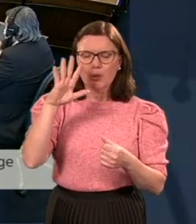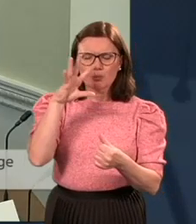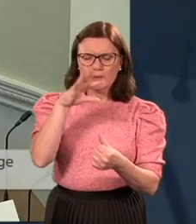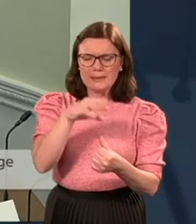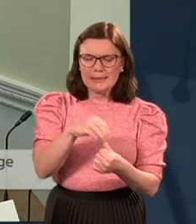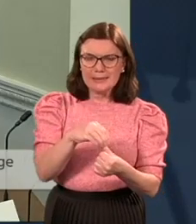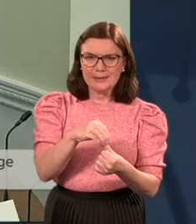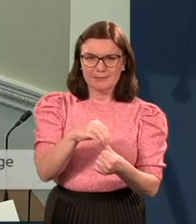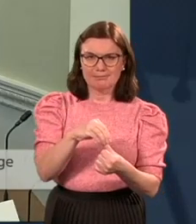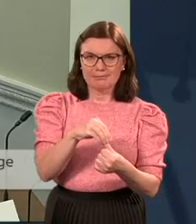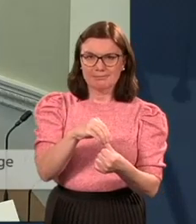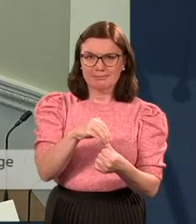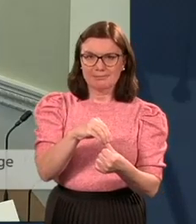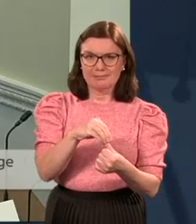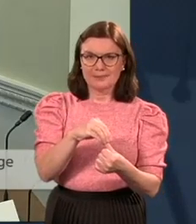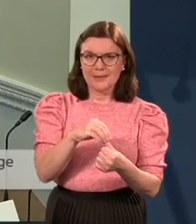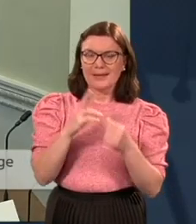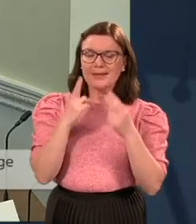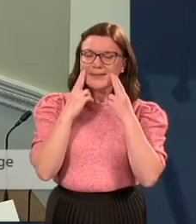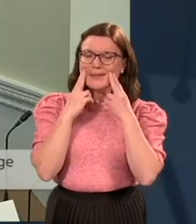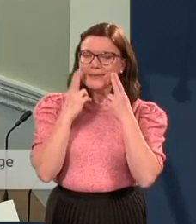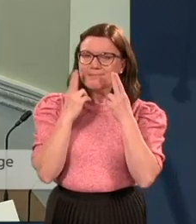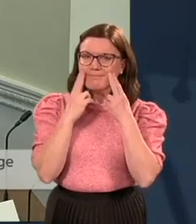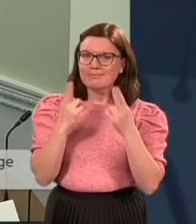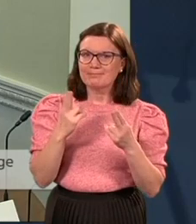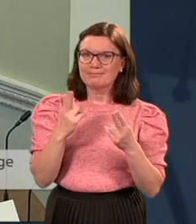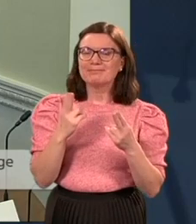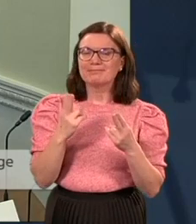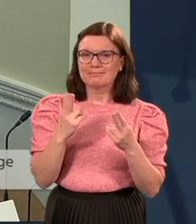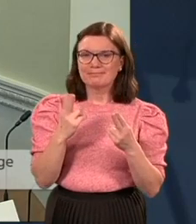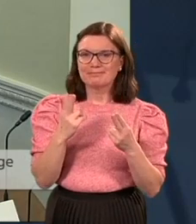unique and native